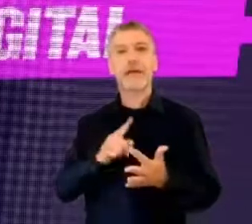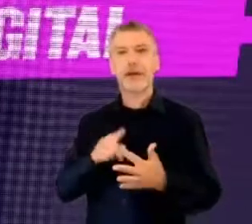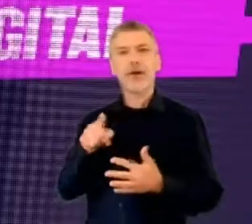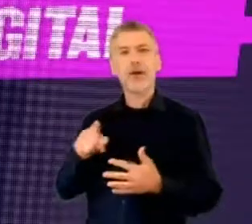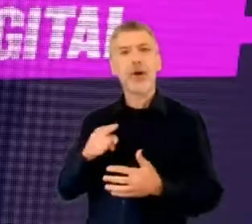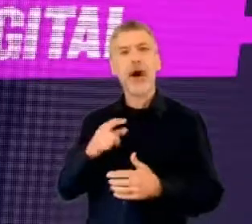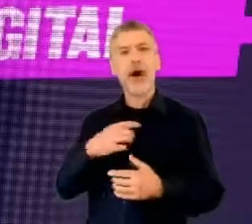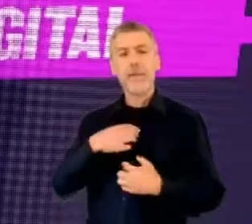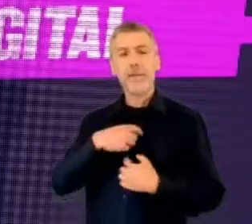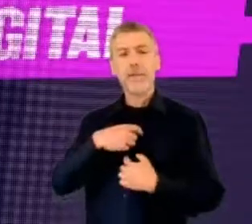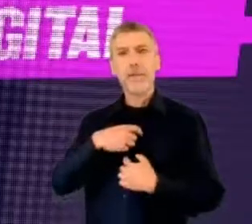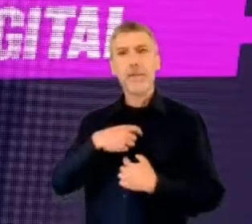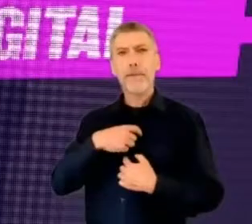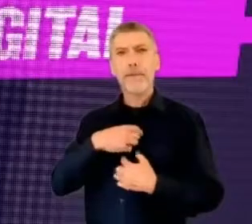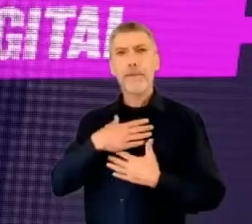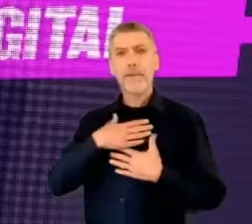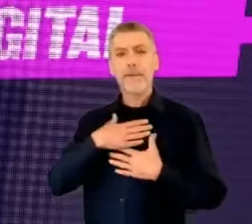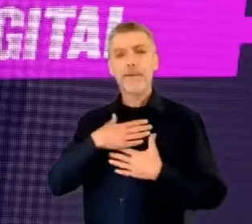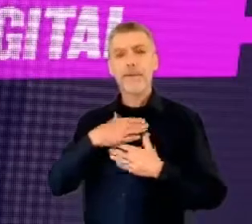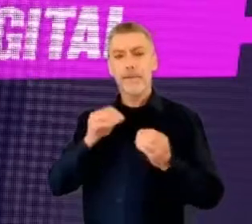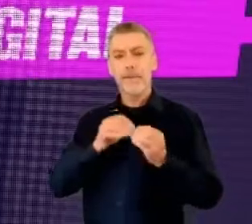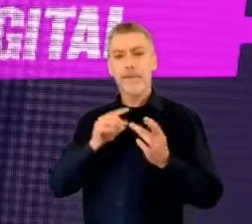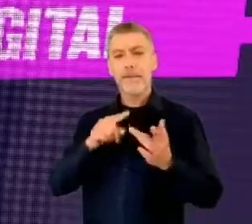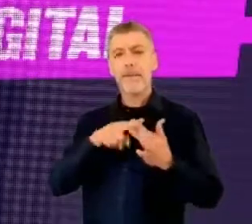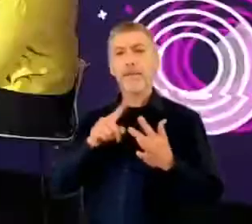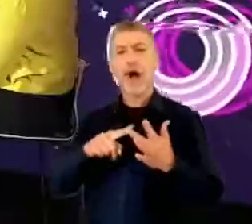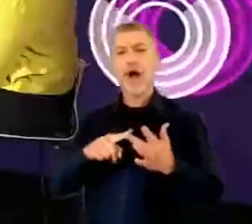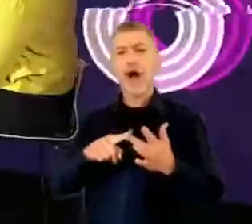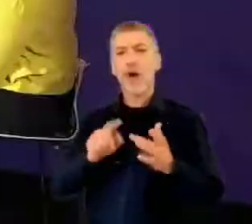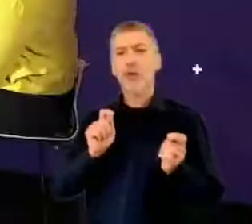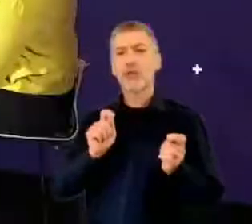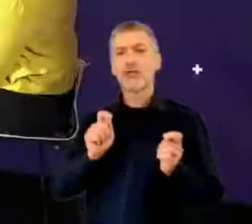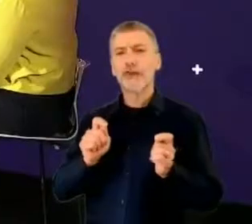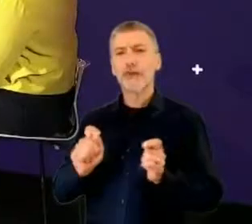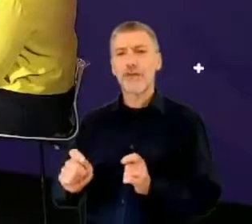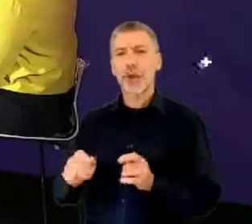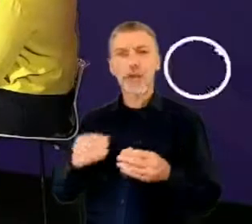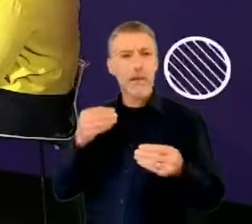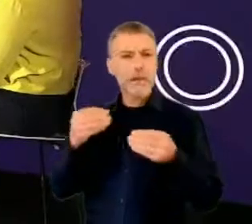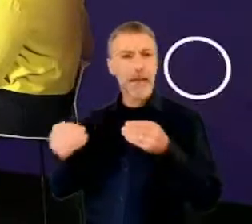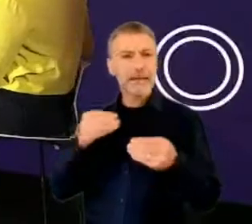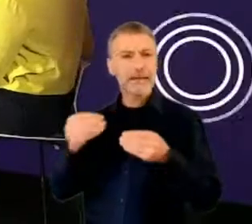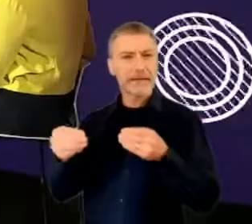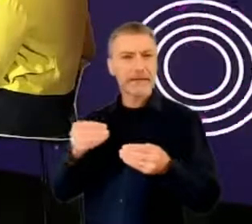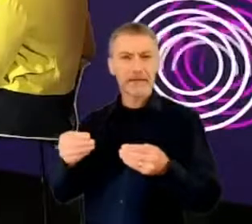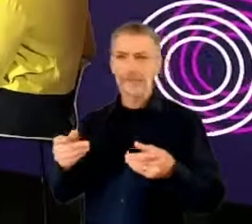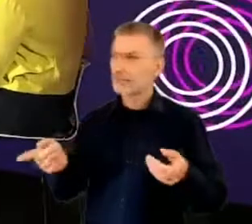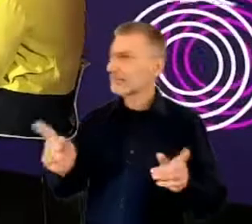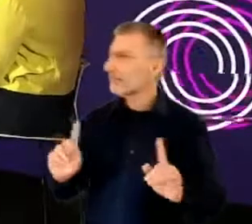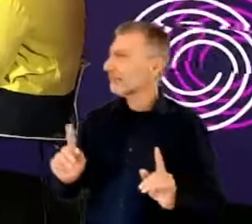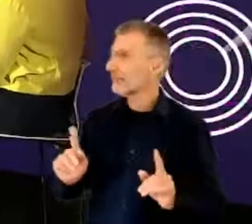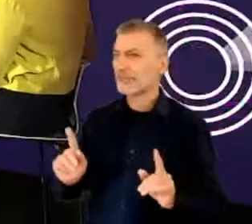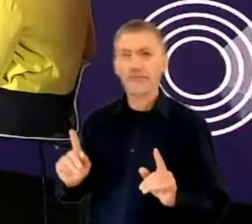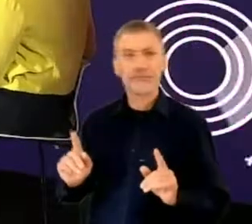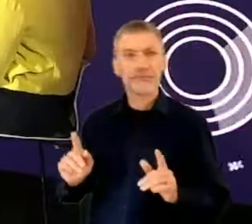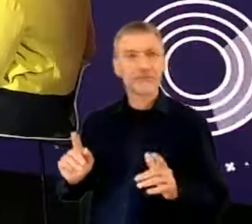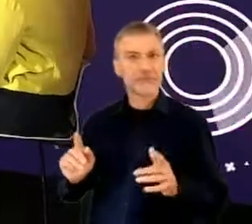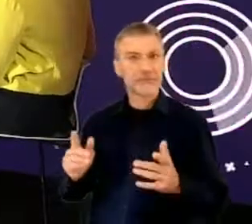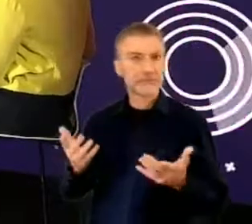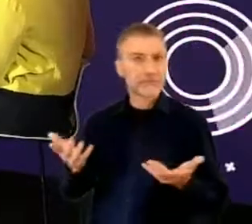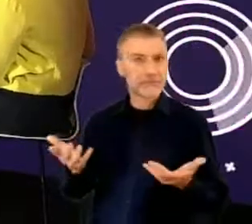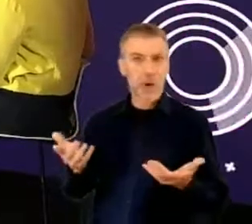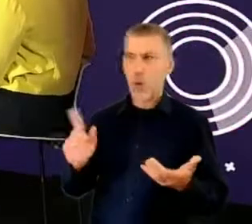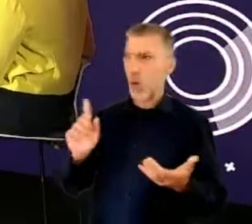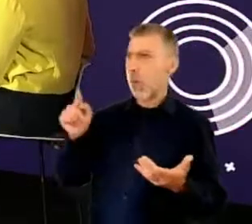biotransforming plastics. This is, we really want to hear about this because there is such a huge concern as to what is going on